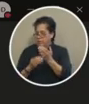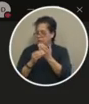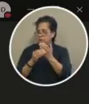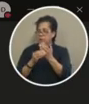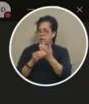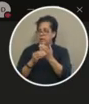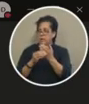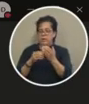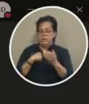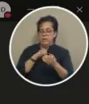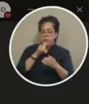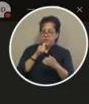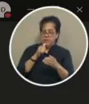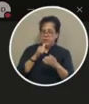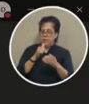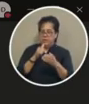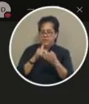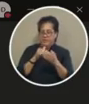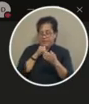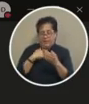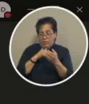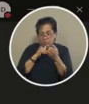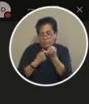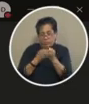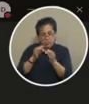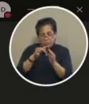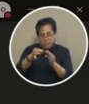well. I would not be supporting postponing this item.